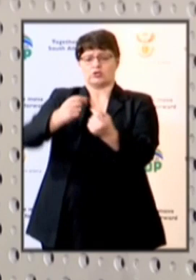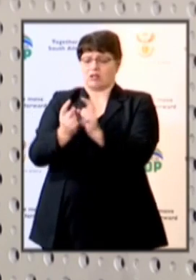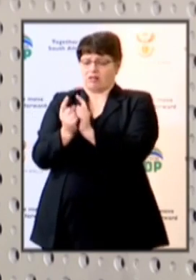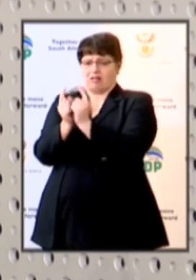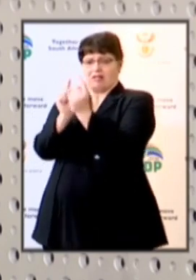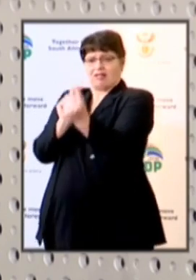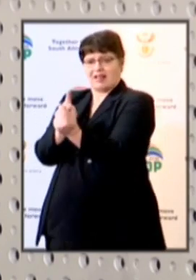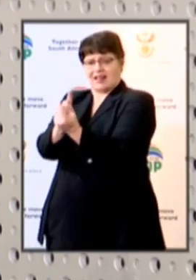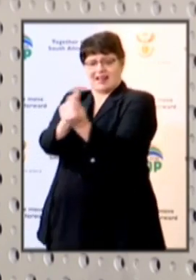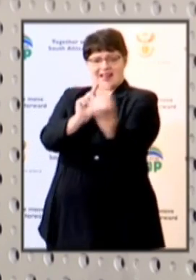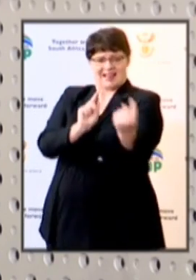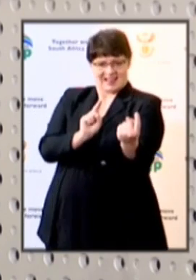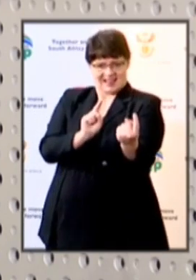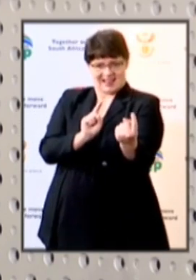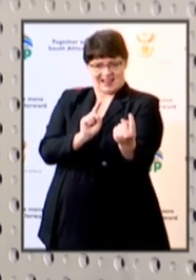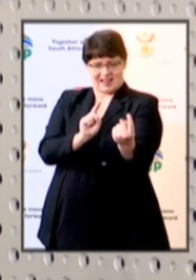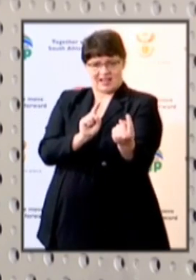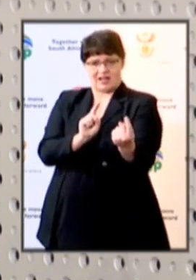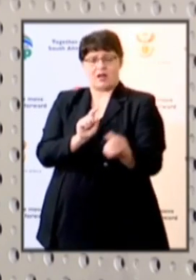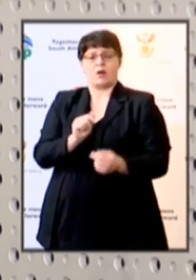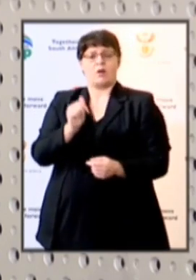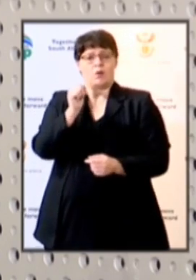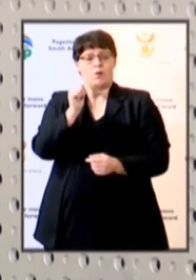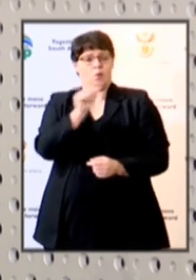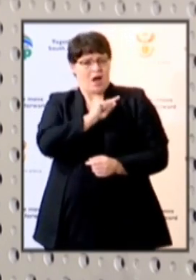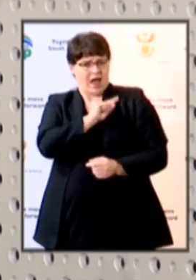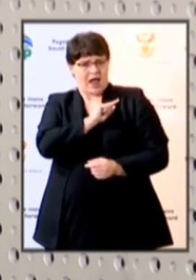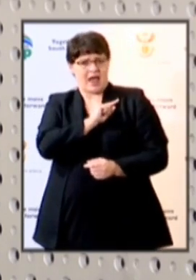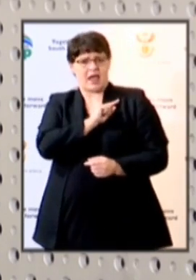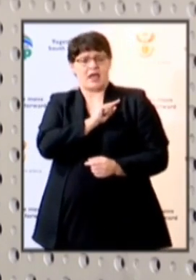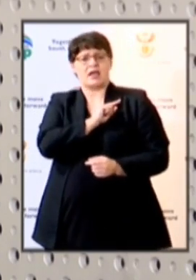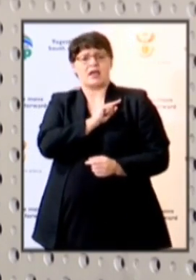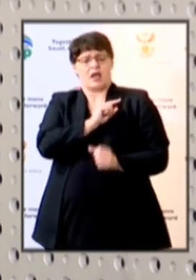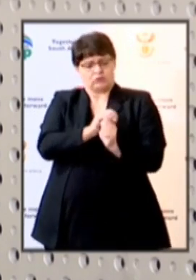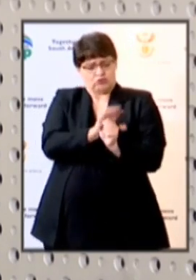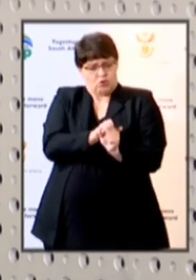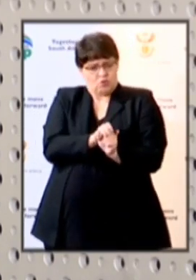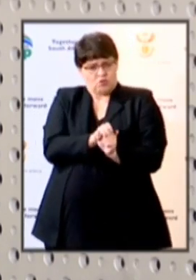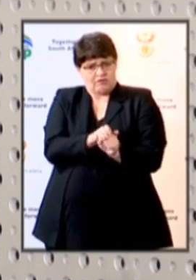the period when the virus is still in our society.